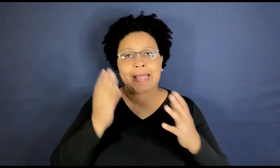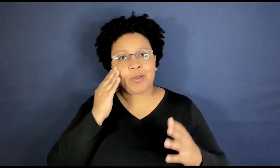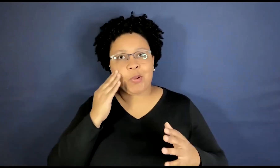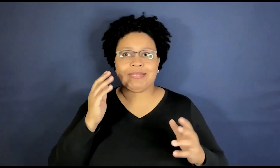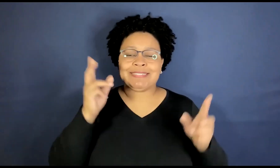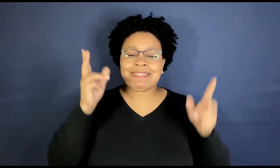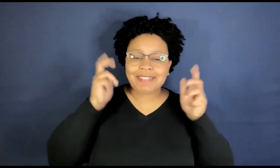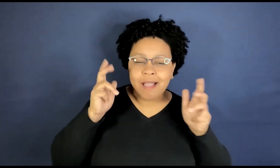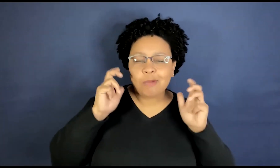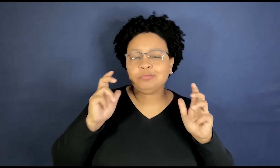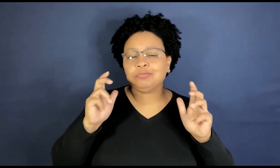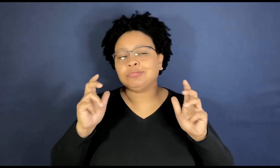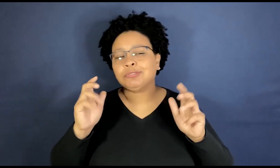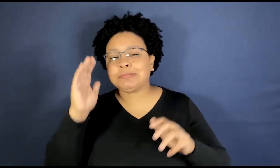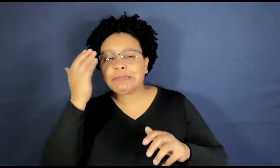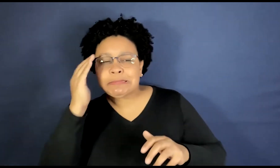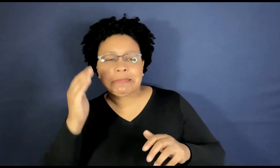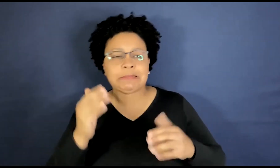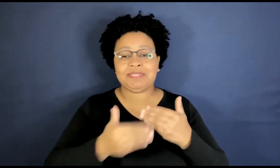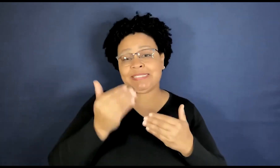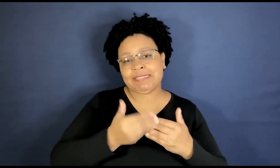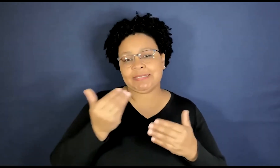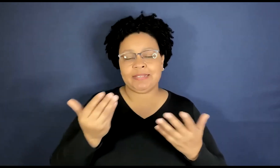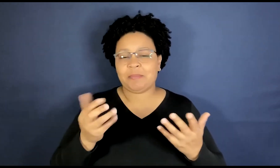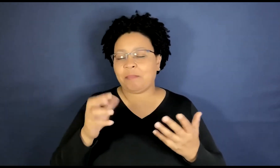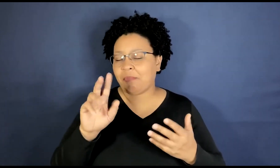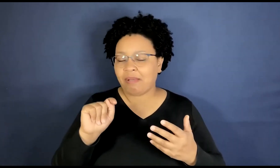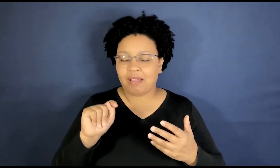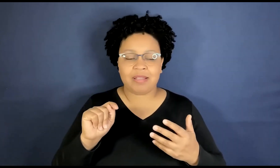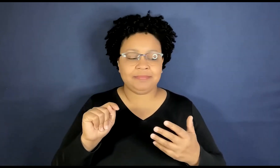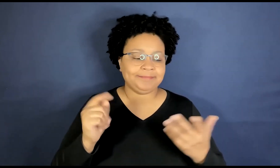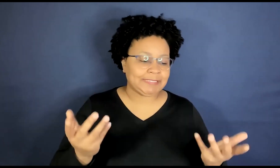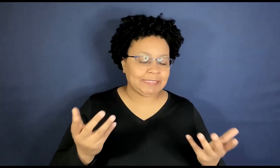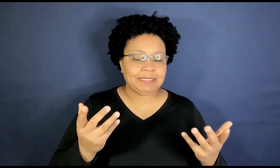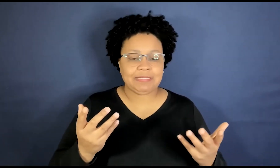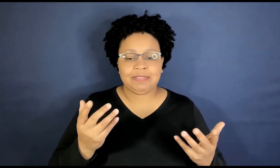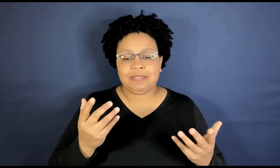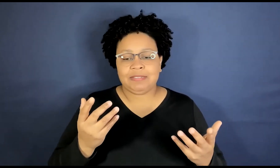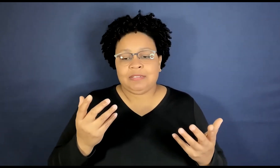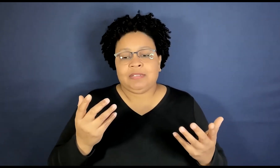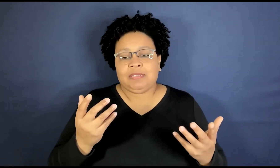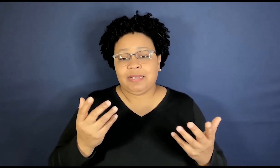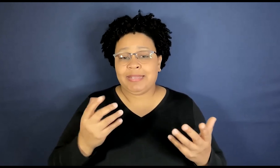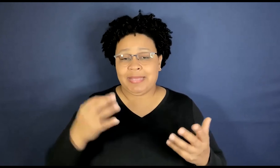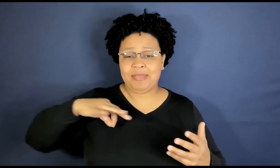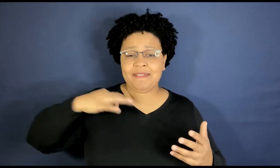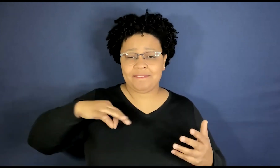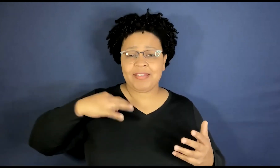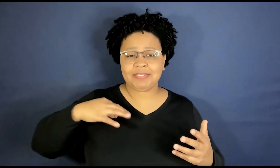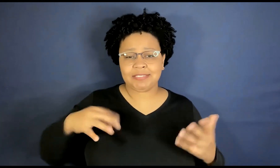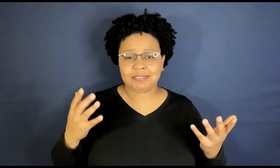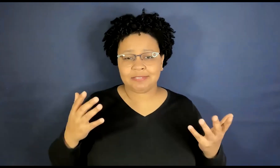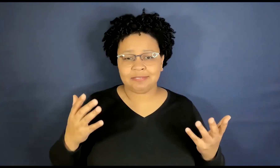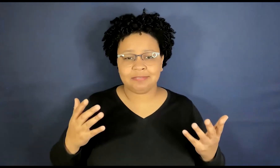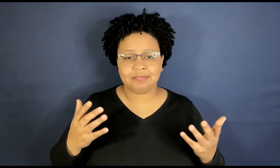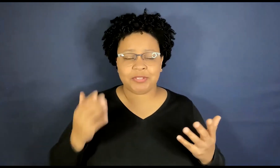done, because there's usually the reason why we have these power dynamics and these scales are because they benefit, right? If